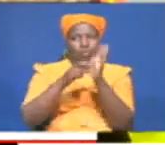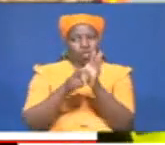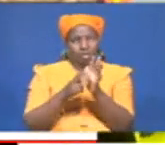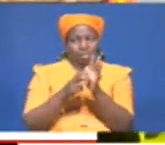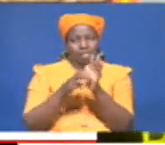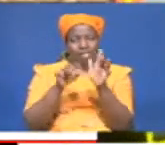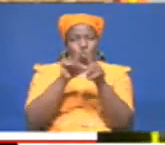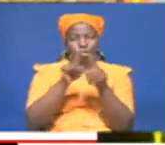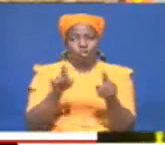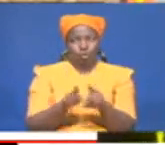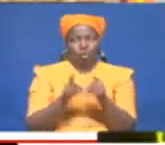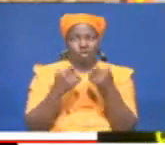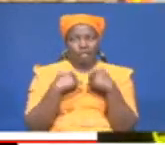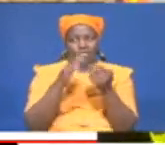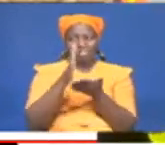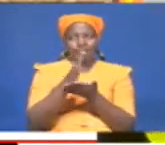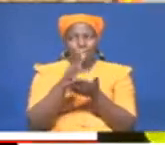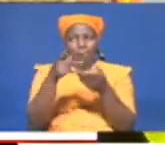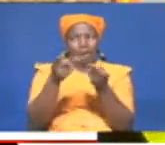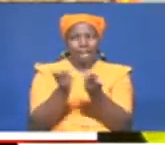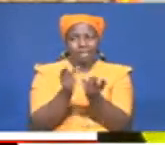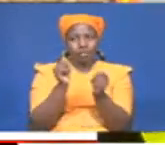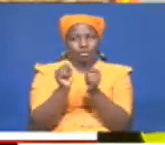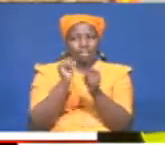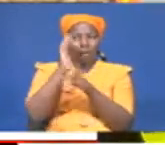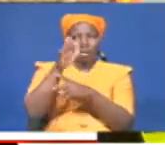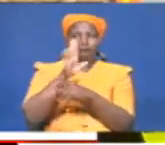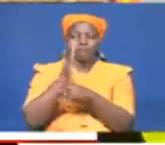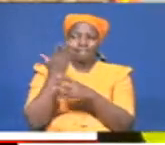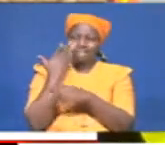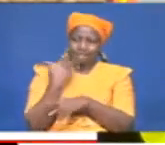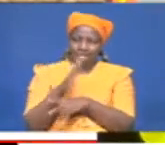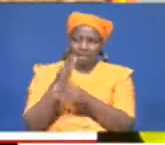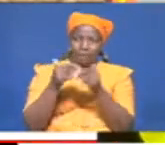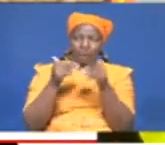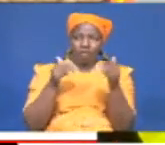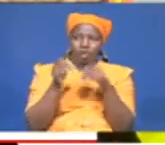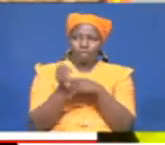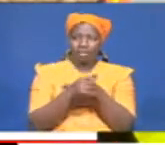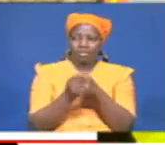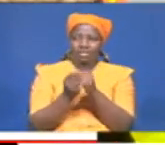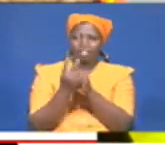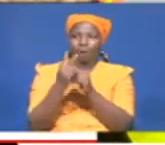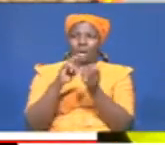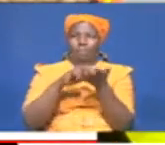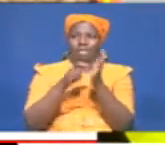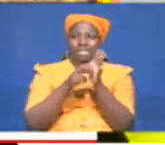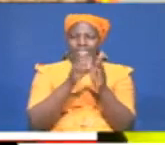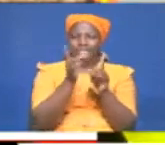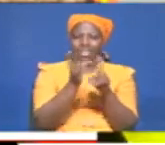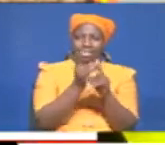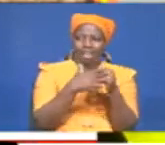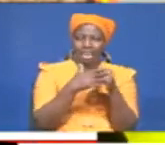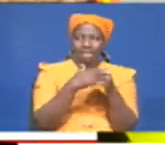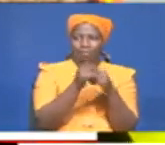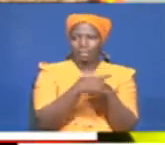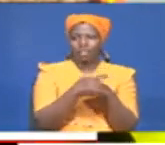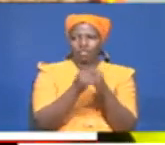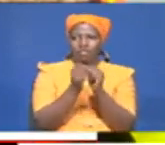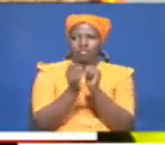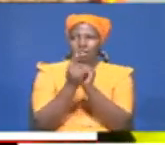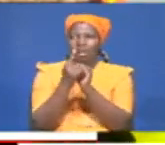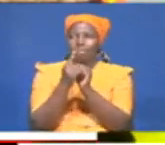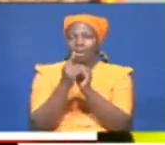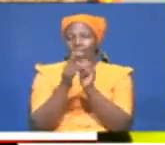are some places that will be completed before December. Means end of November, beginning of December, we will complete the